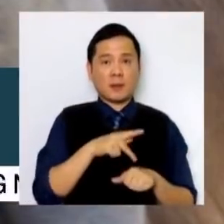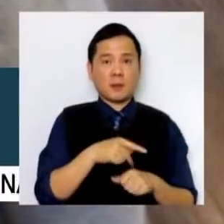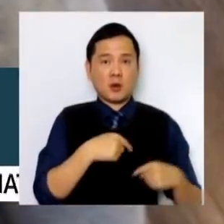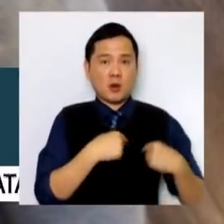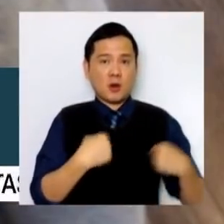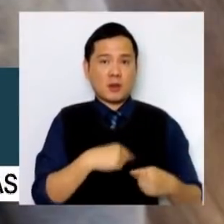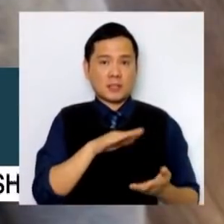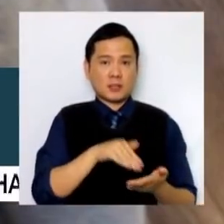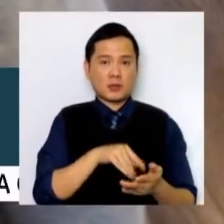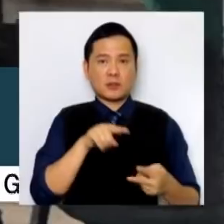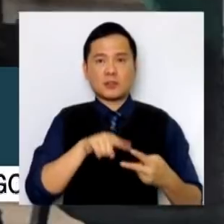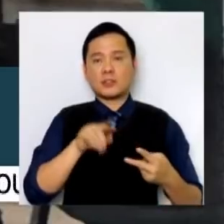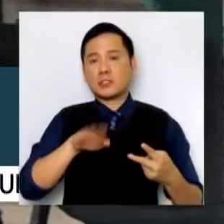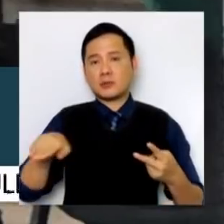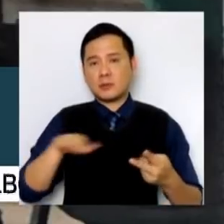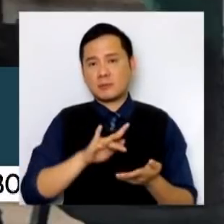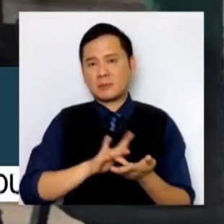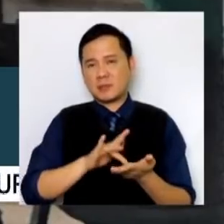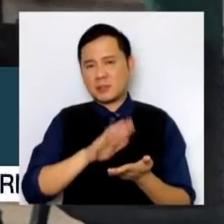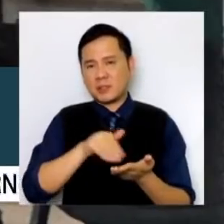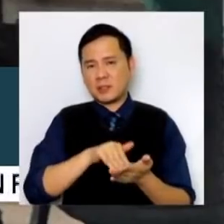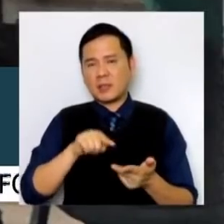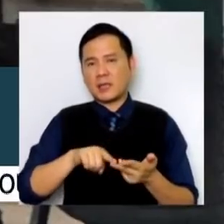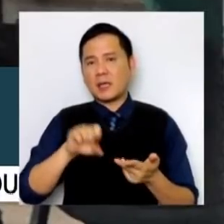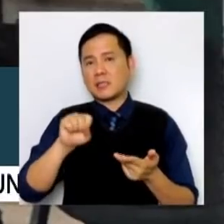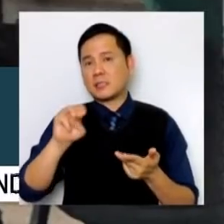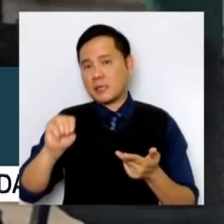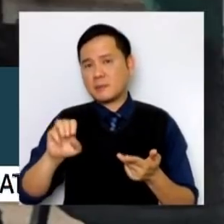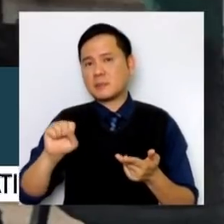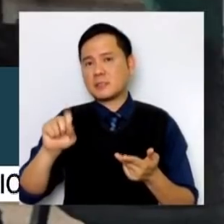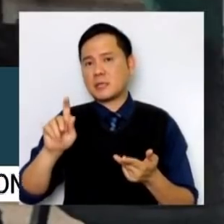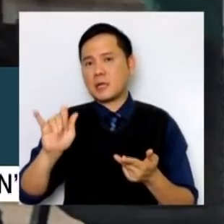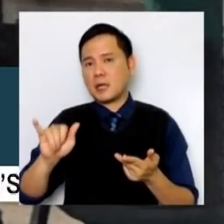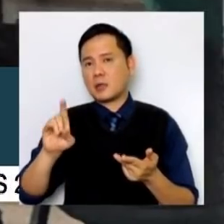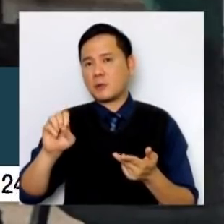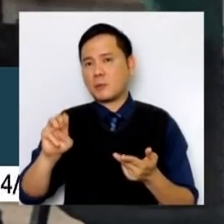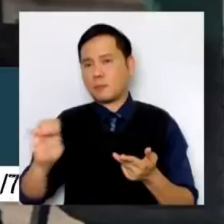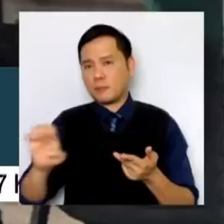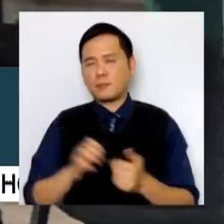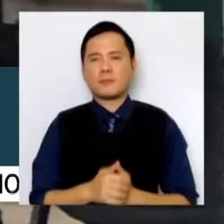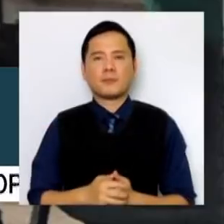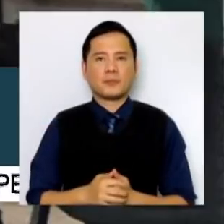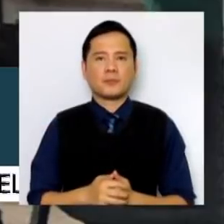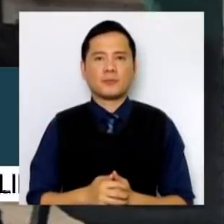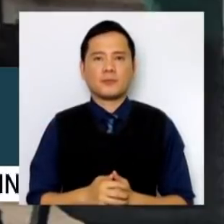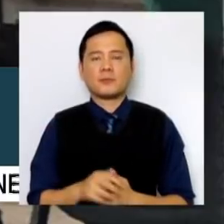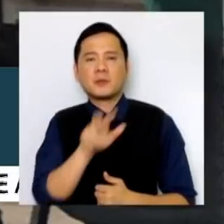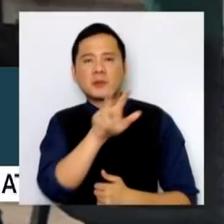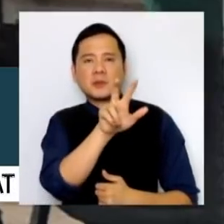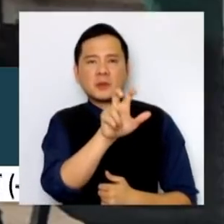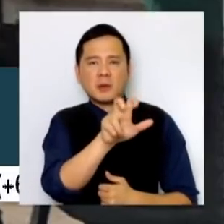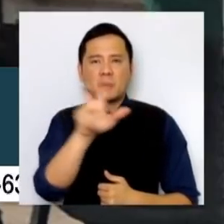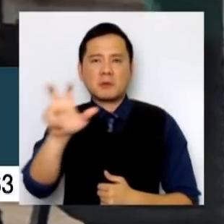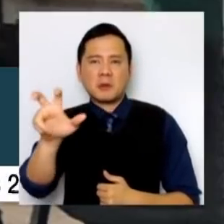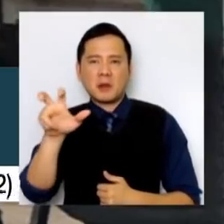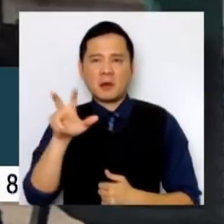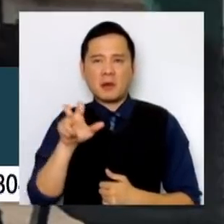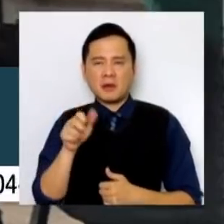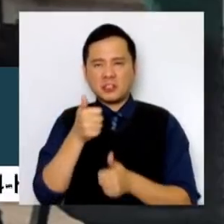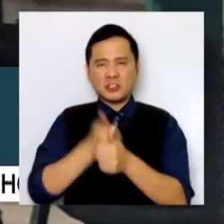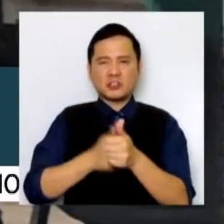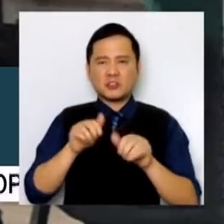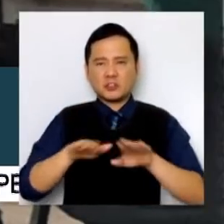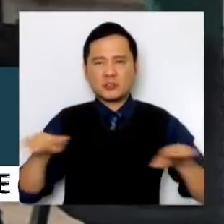Center, and the SM Sky Dome. More or less 300 children queued at the Philippine Heart Center vaccination site. Even before